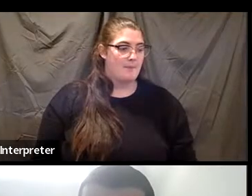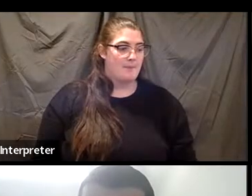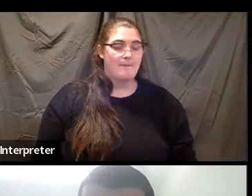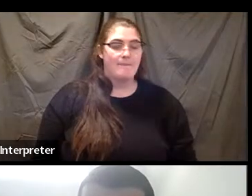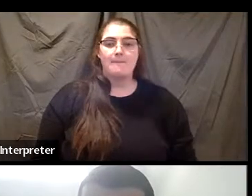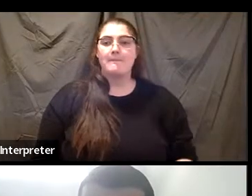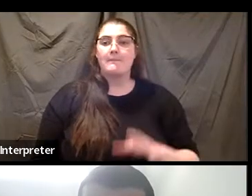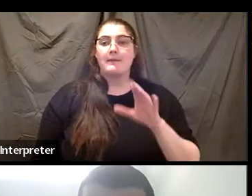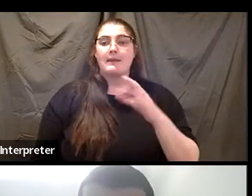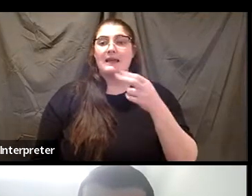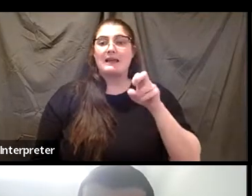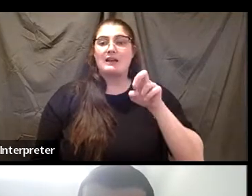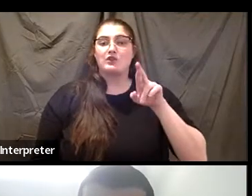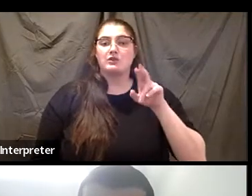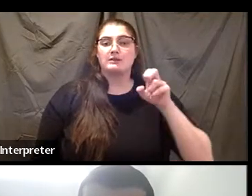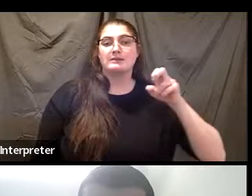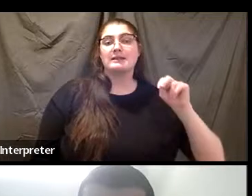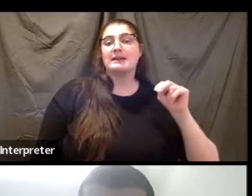Commissioner Henderson? Yes,